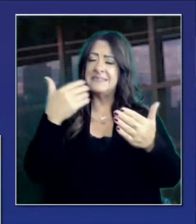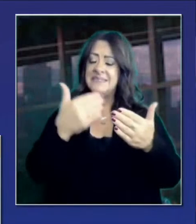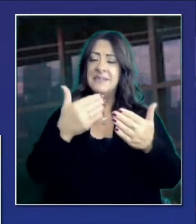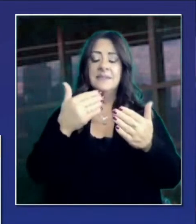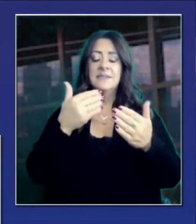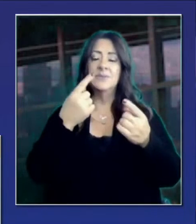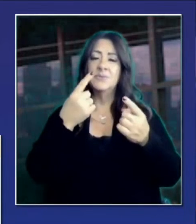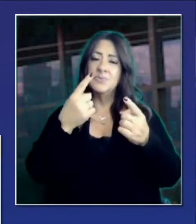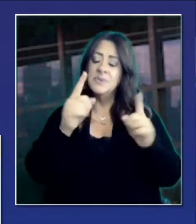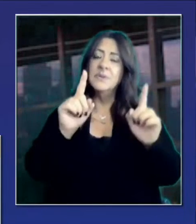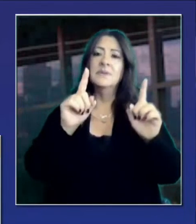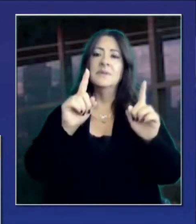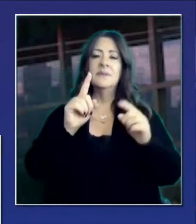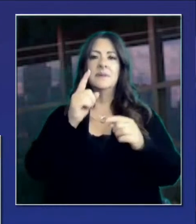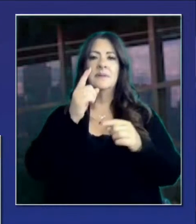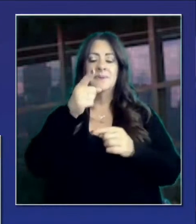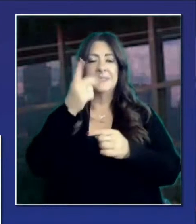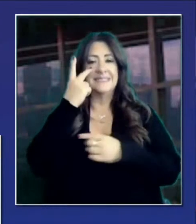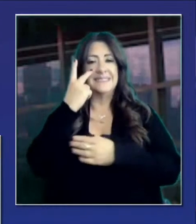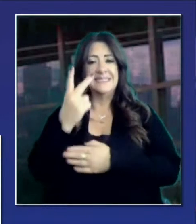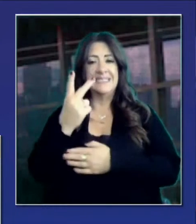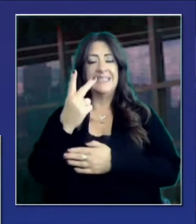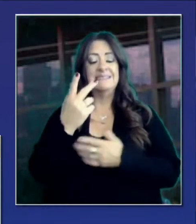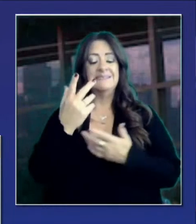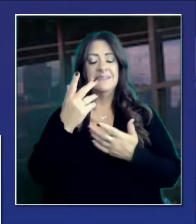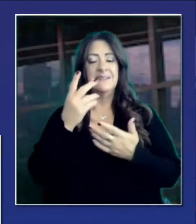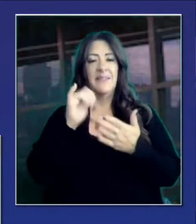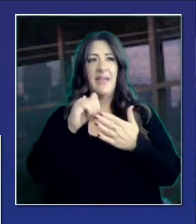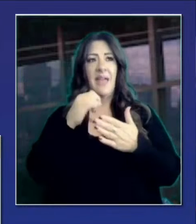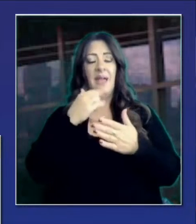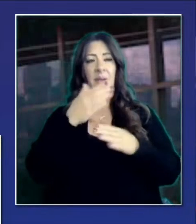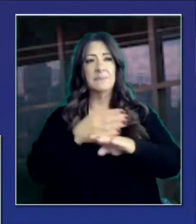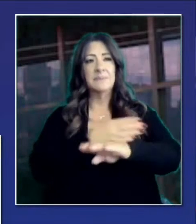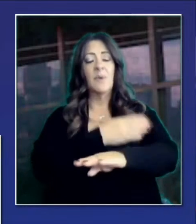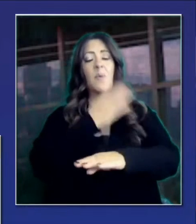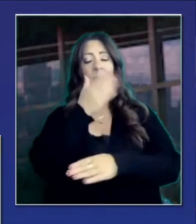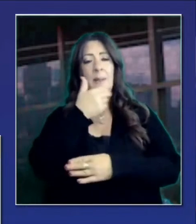of the proverbial tunnel. You could see here just the 7-day average of deaths,